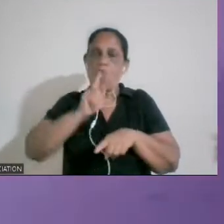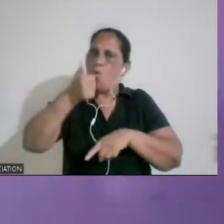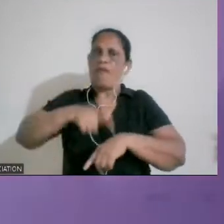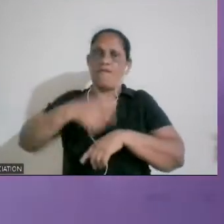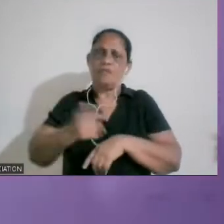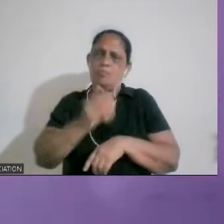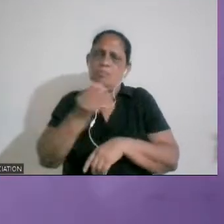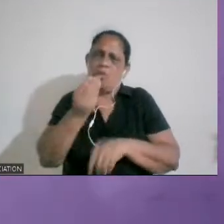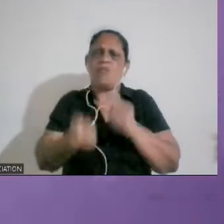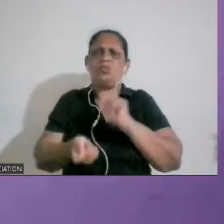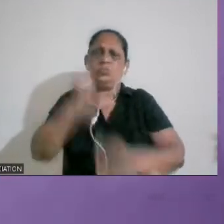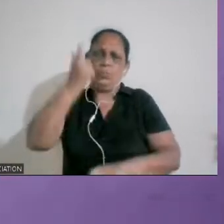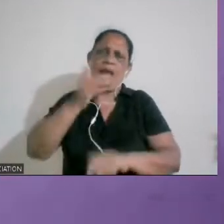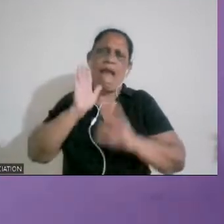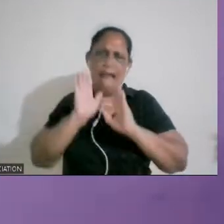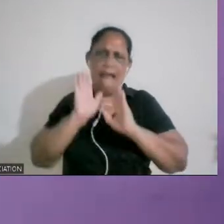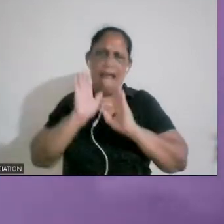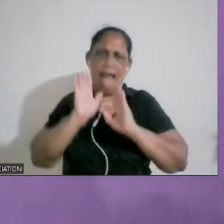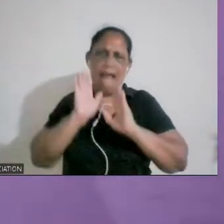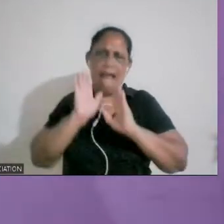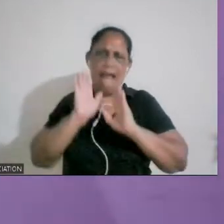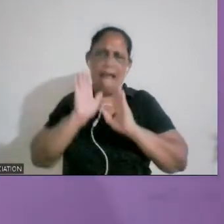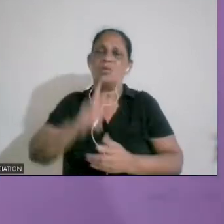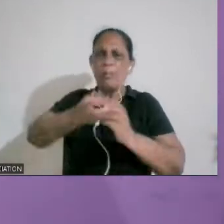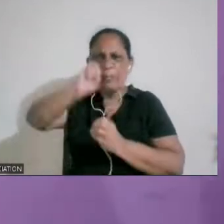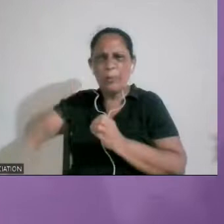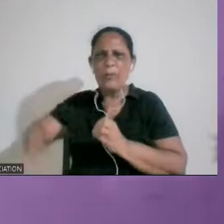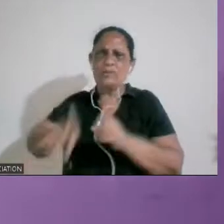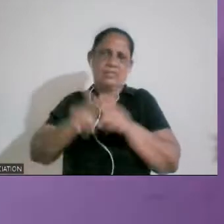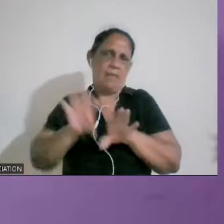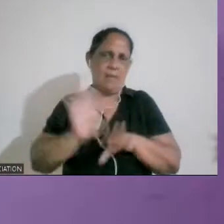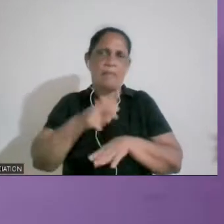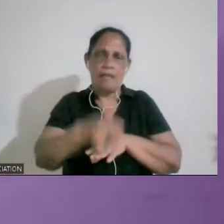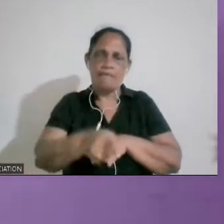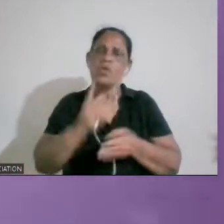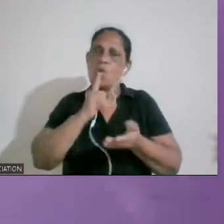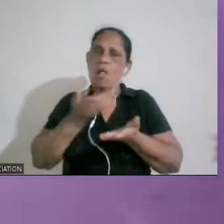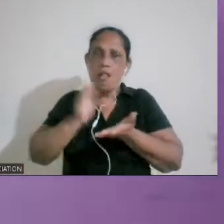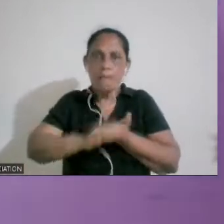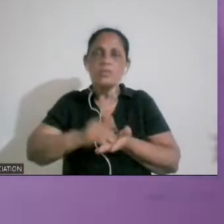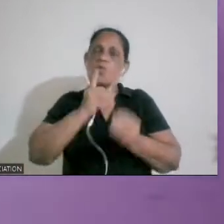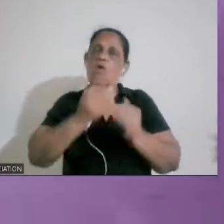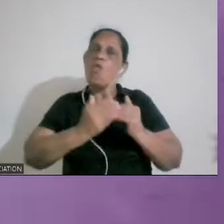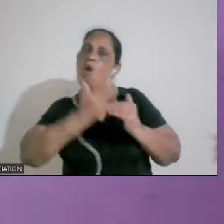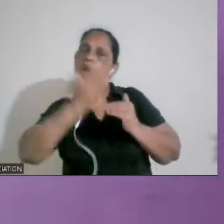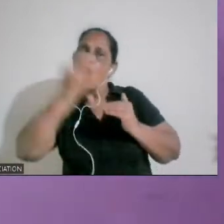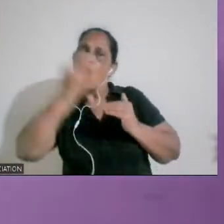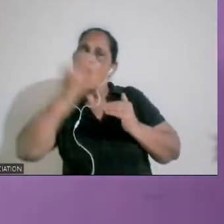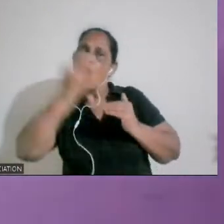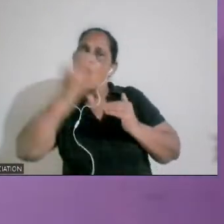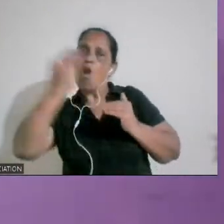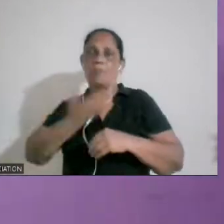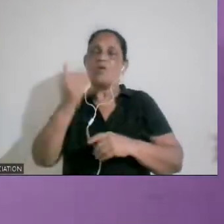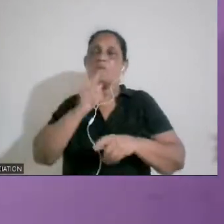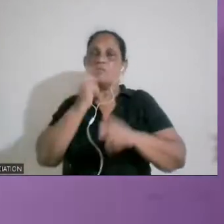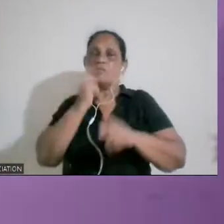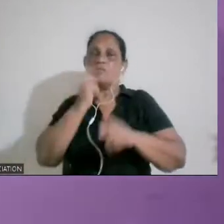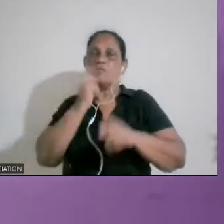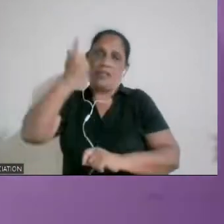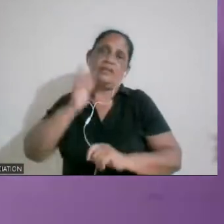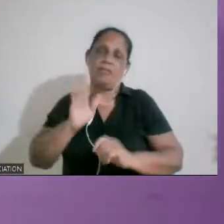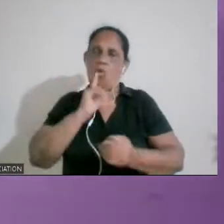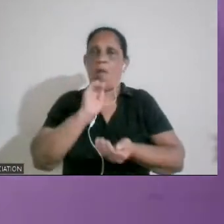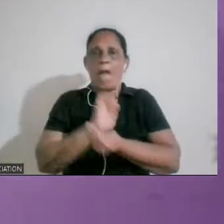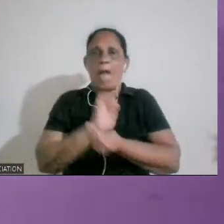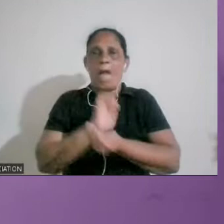more cost effective in the long term. Yeah, and this again, like the cloth, you have to wash it, dry it,